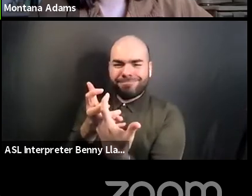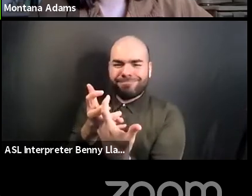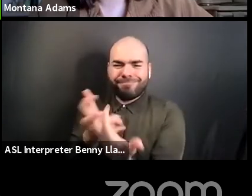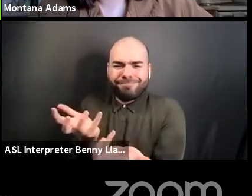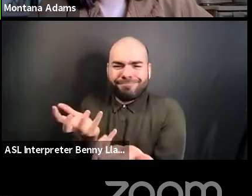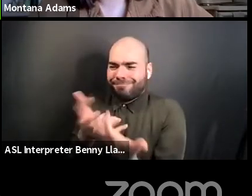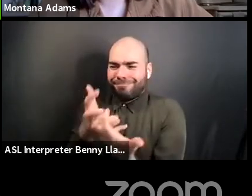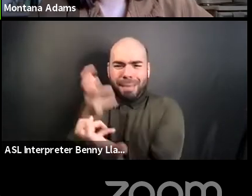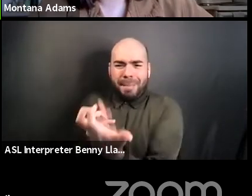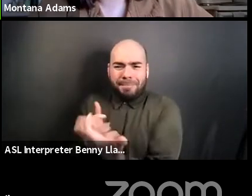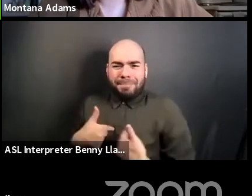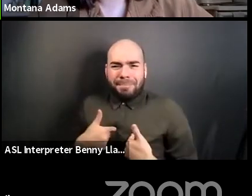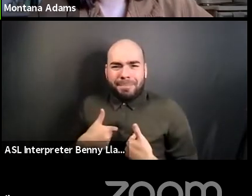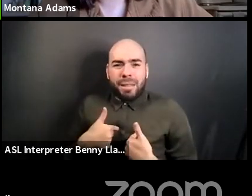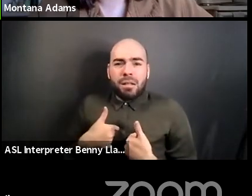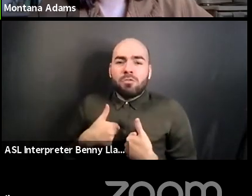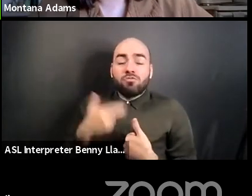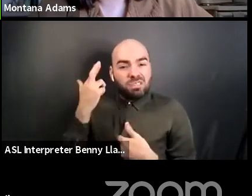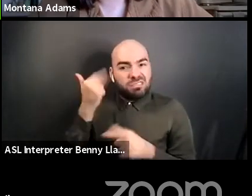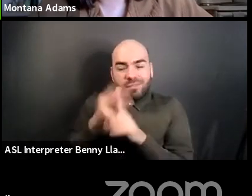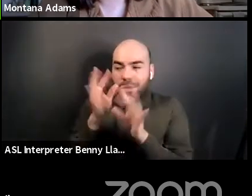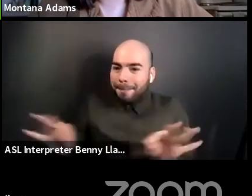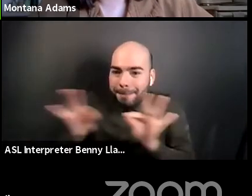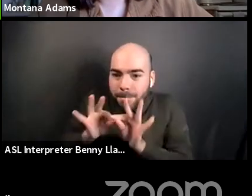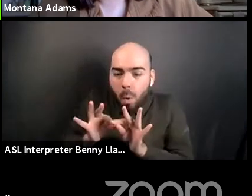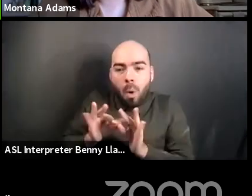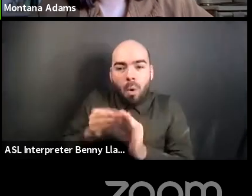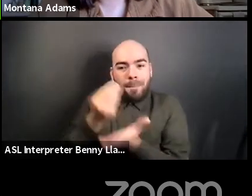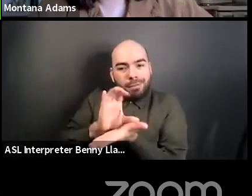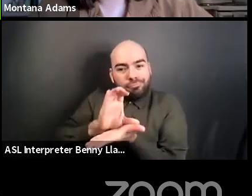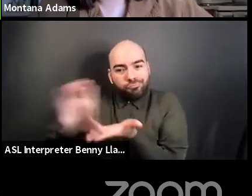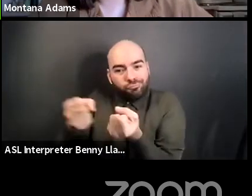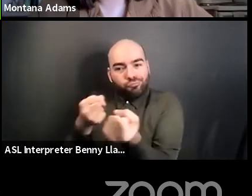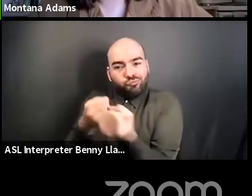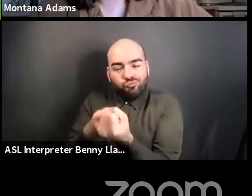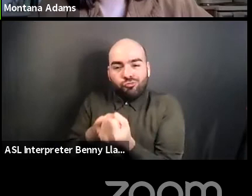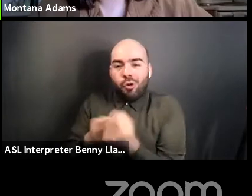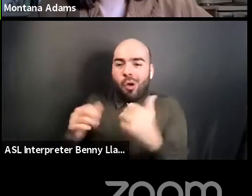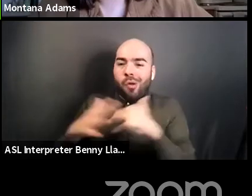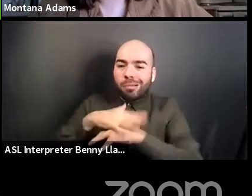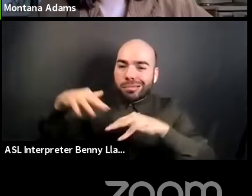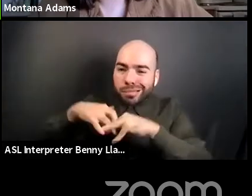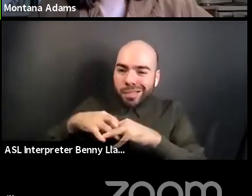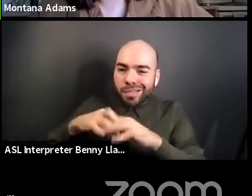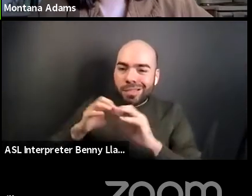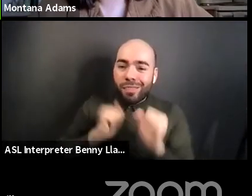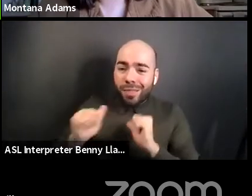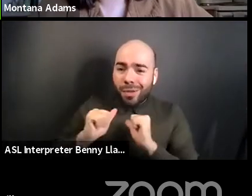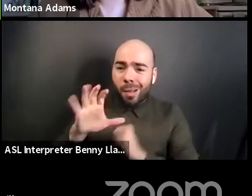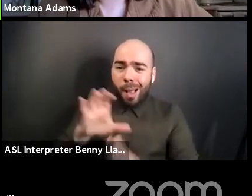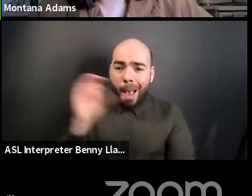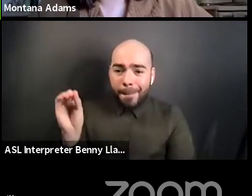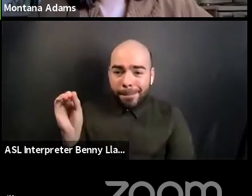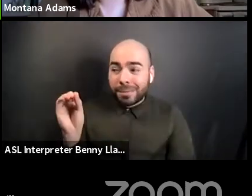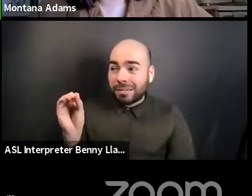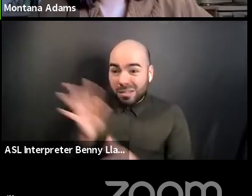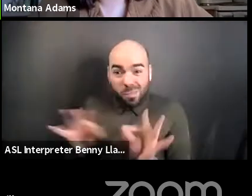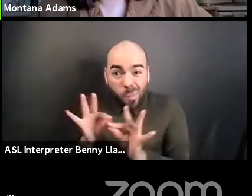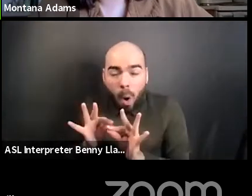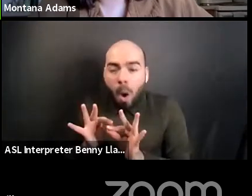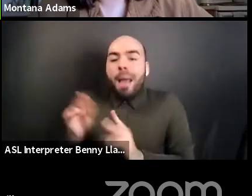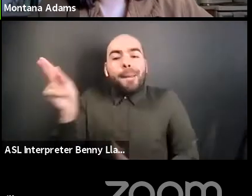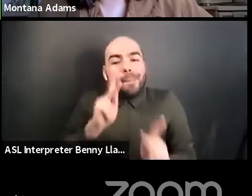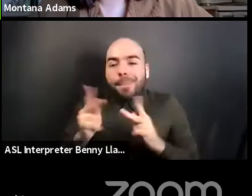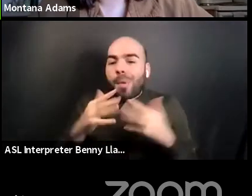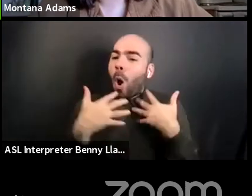these Indigenous theaters is so important. And I will say, people want to watch it. People will watch it. You'd be surprised